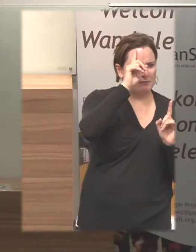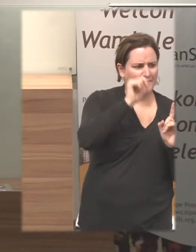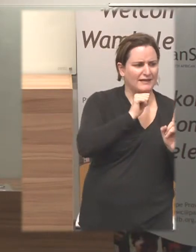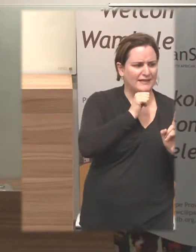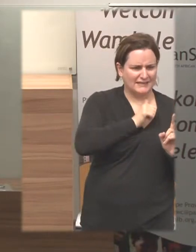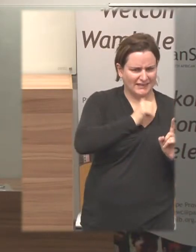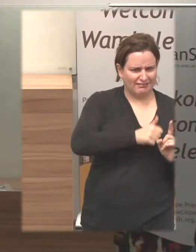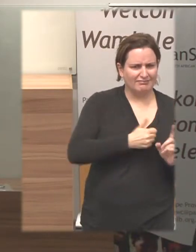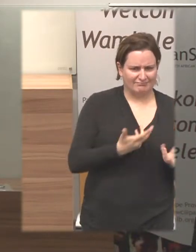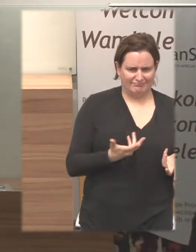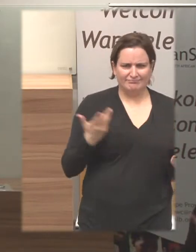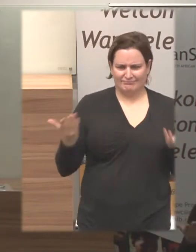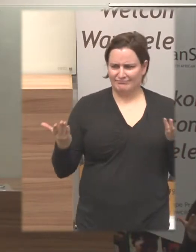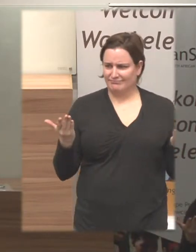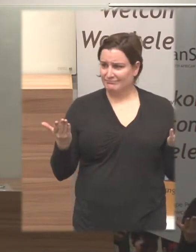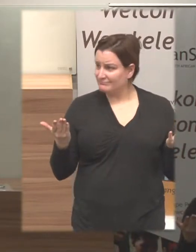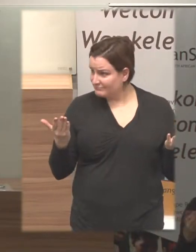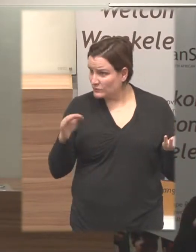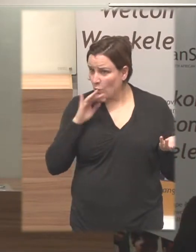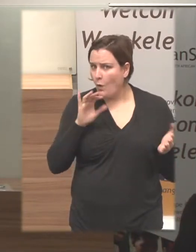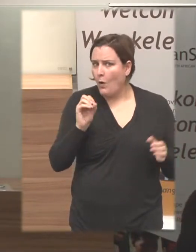English?